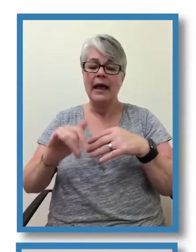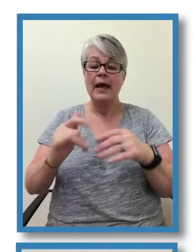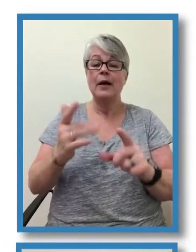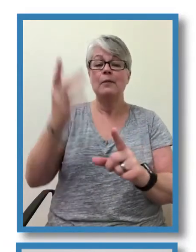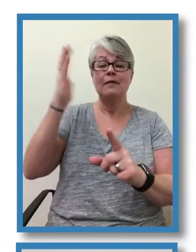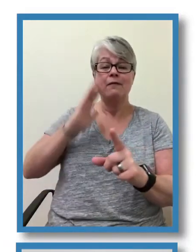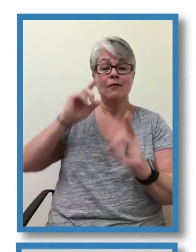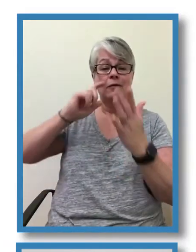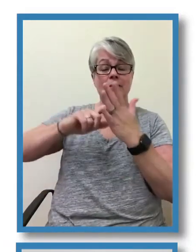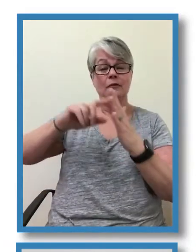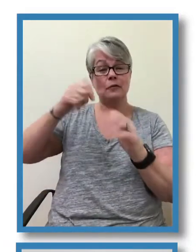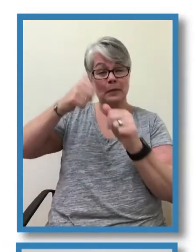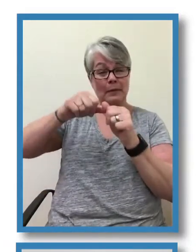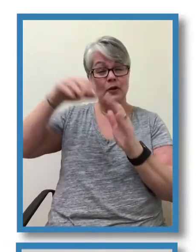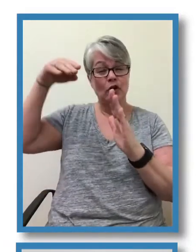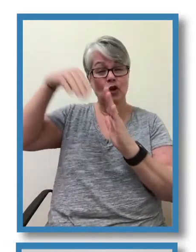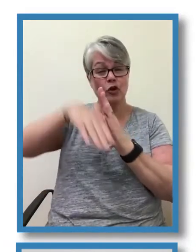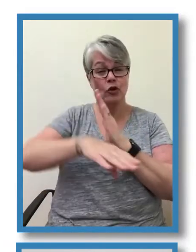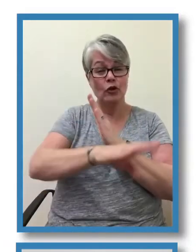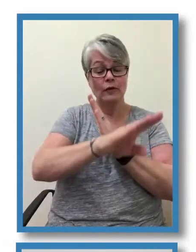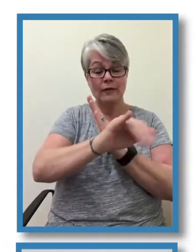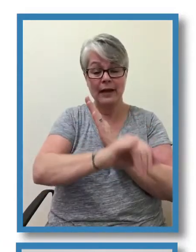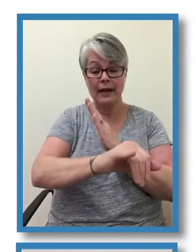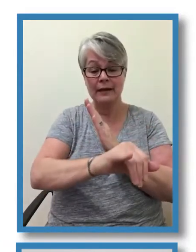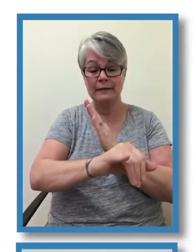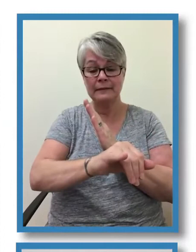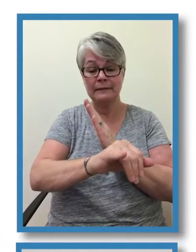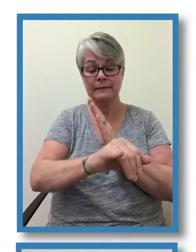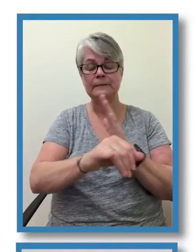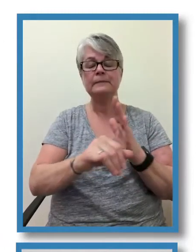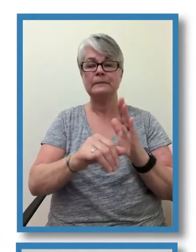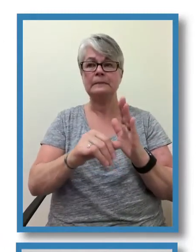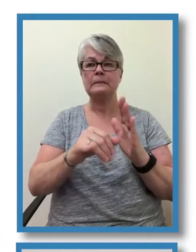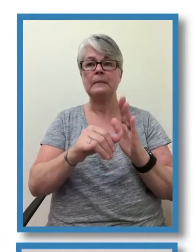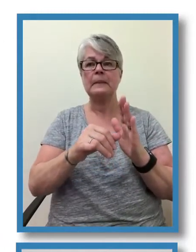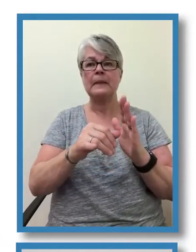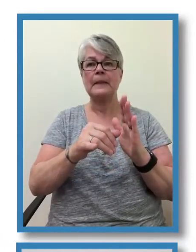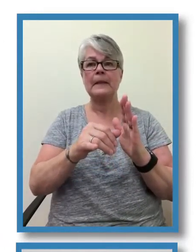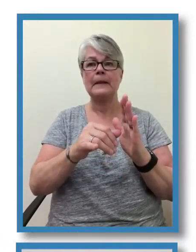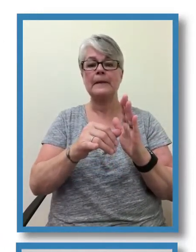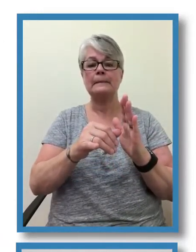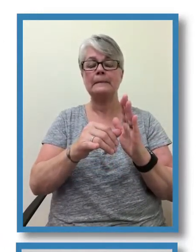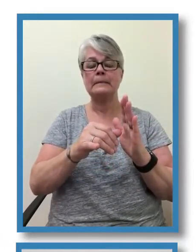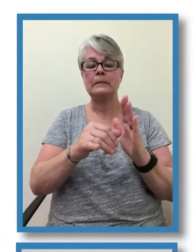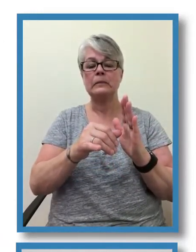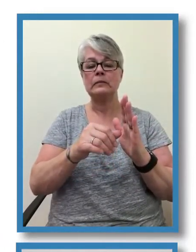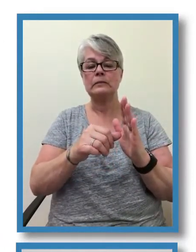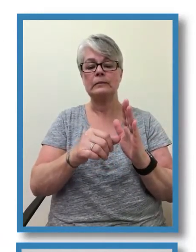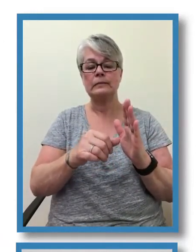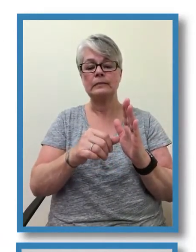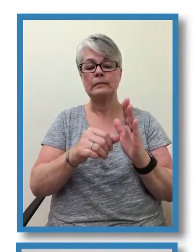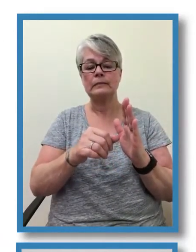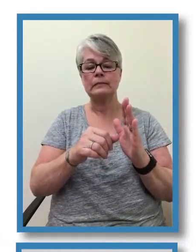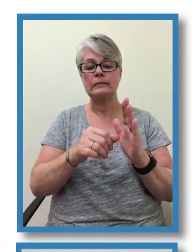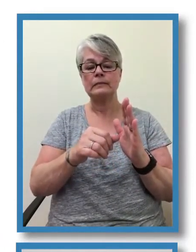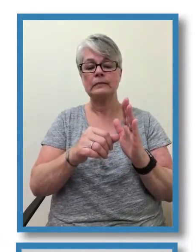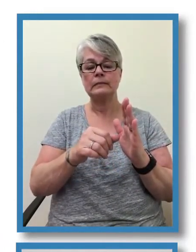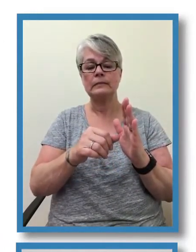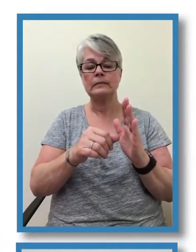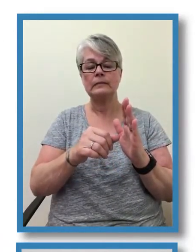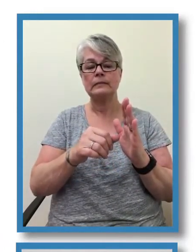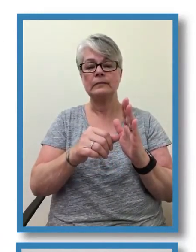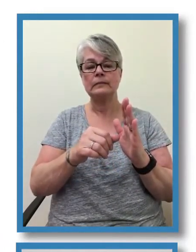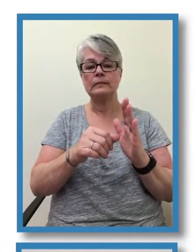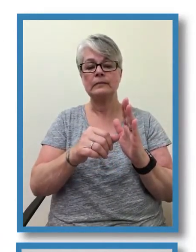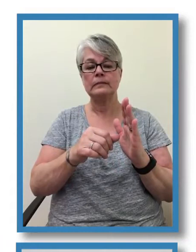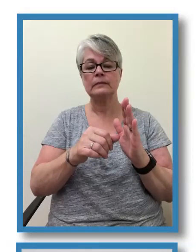the left here, these are people who are normal, progressing down into mild cognitive impairment over several years, and